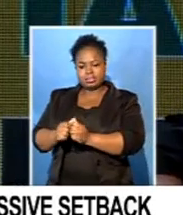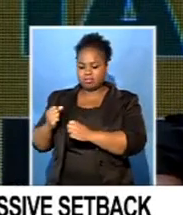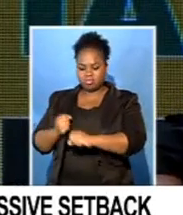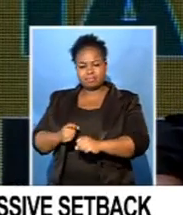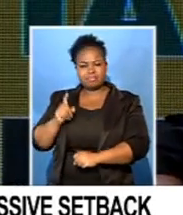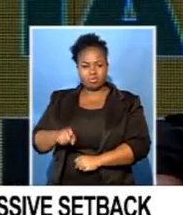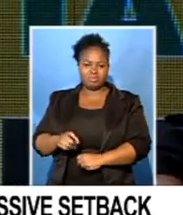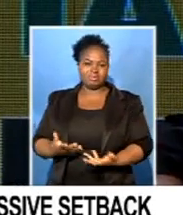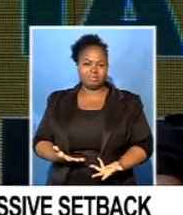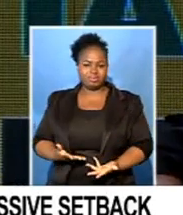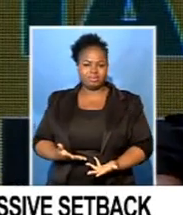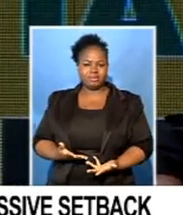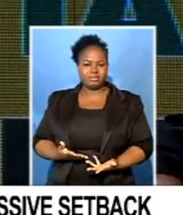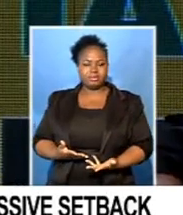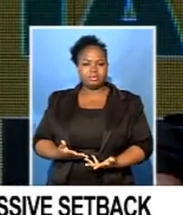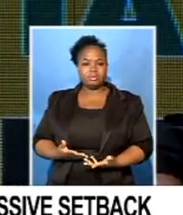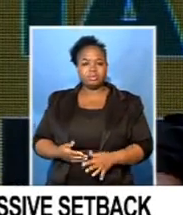The alliance was formed